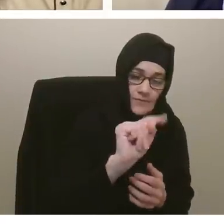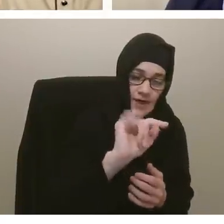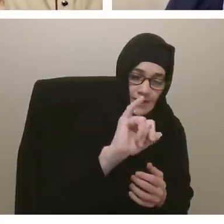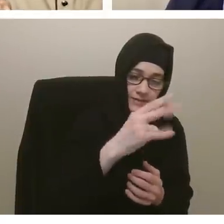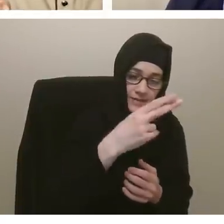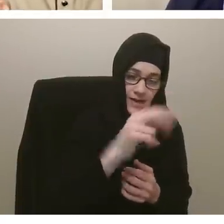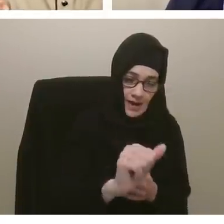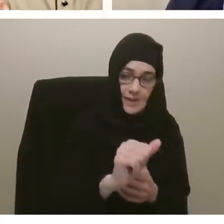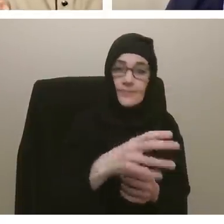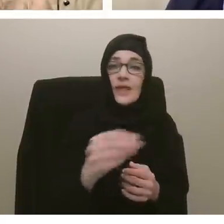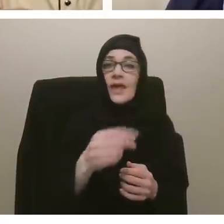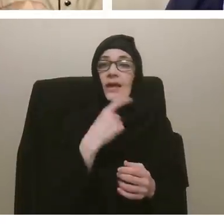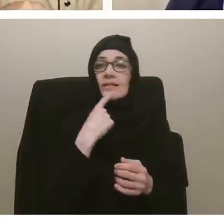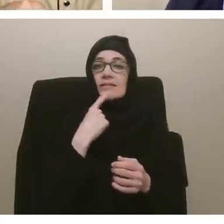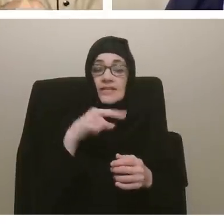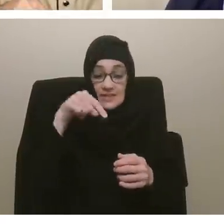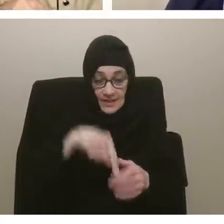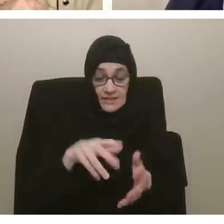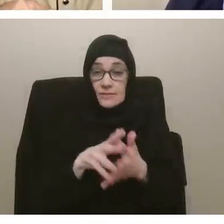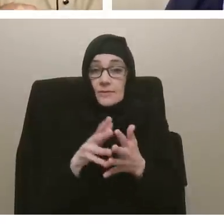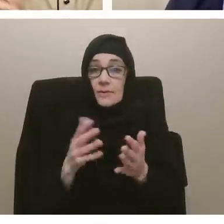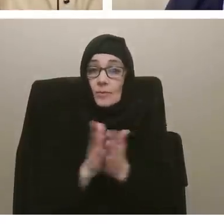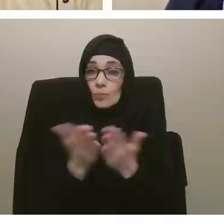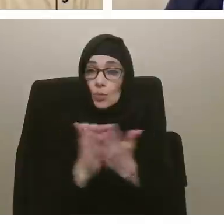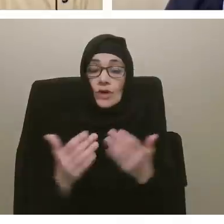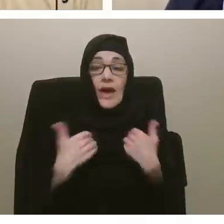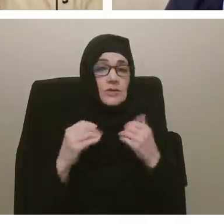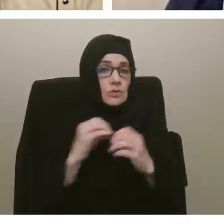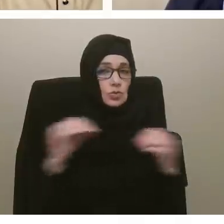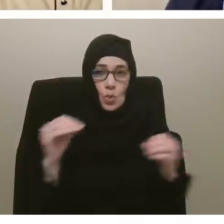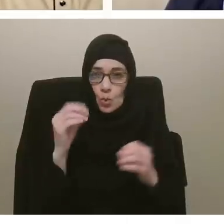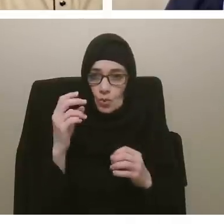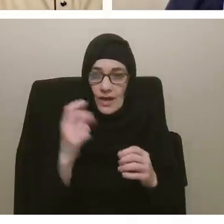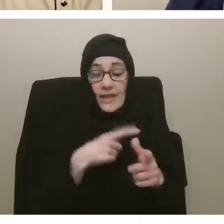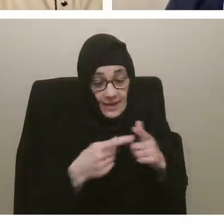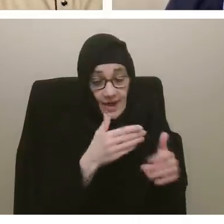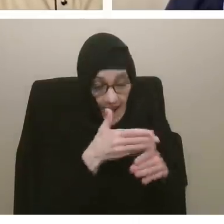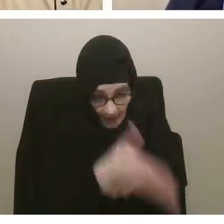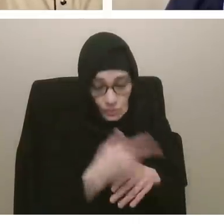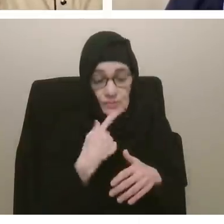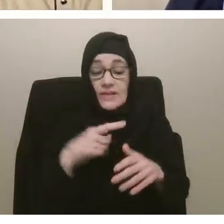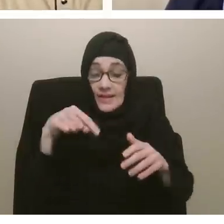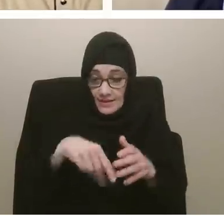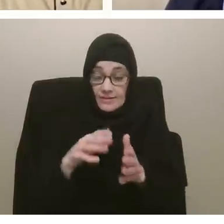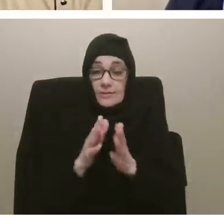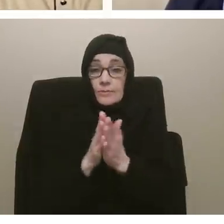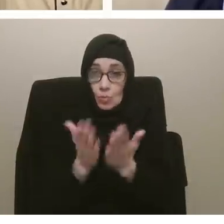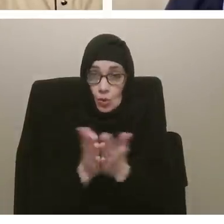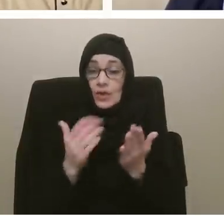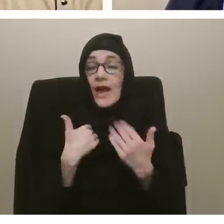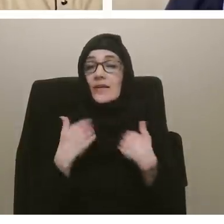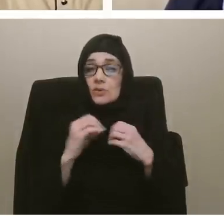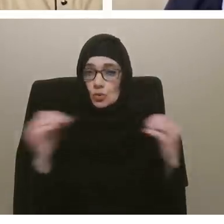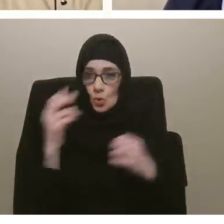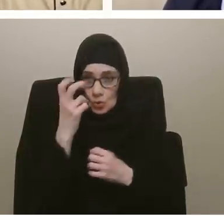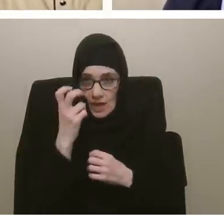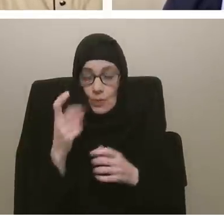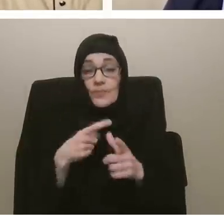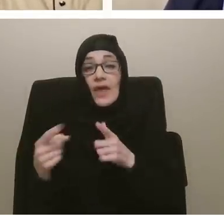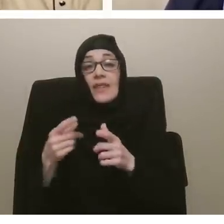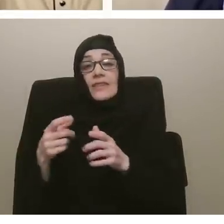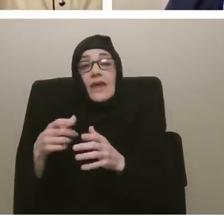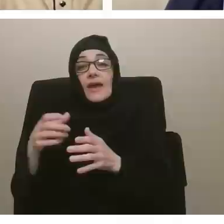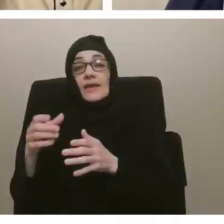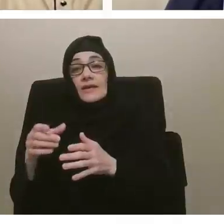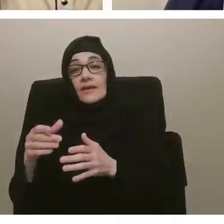in which there is no doubt. How does Juz Amma start? Amma yatasa'alun 'ani naba'il 'azim. What are they asking about? They're asking about